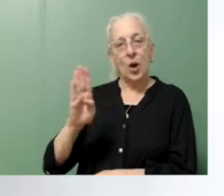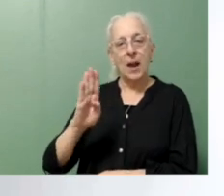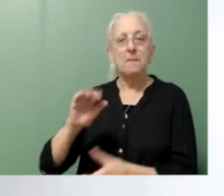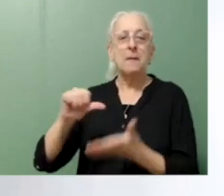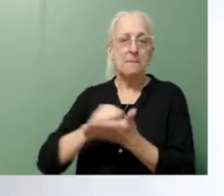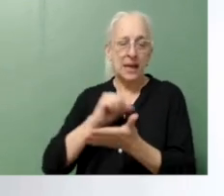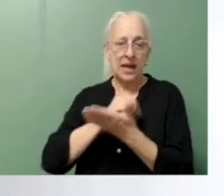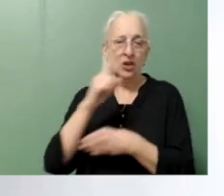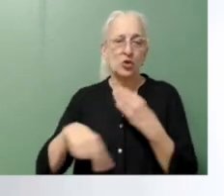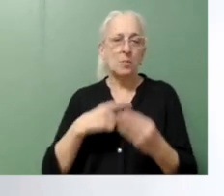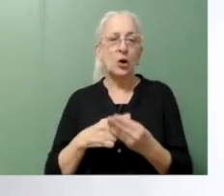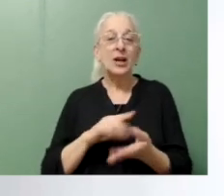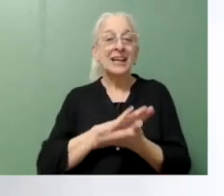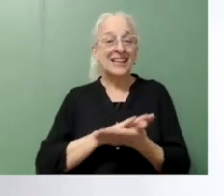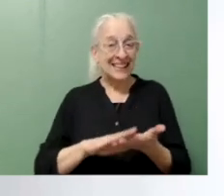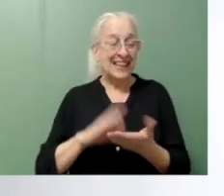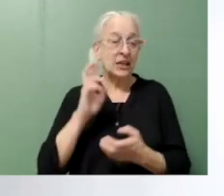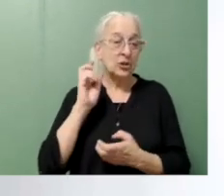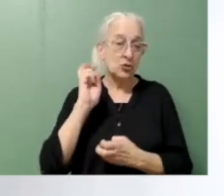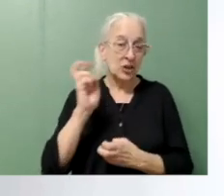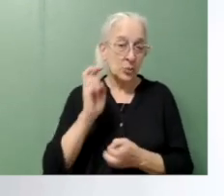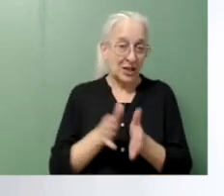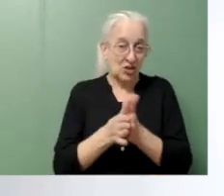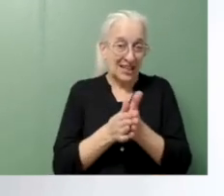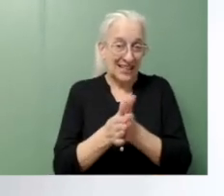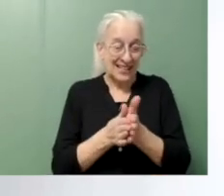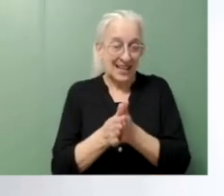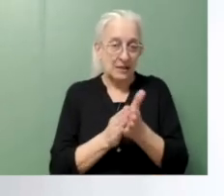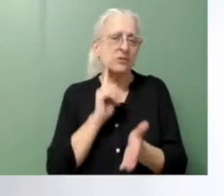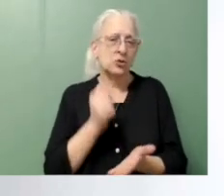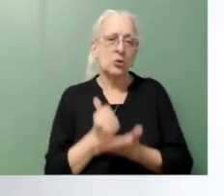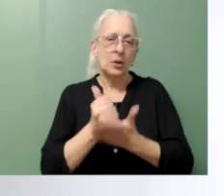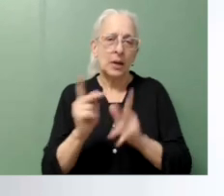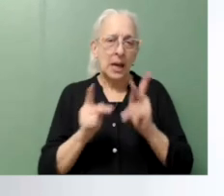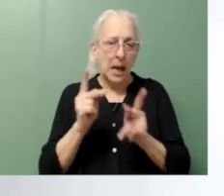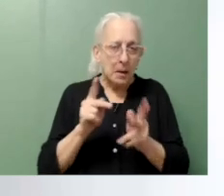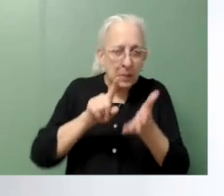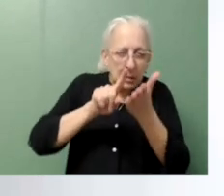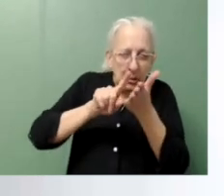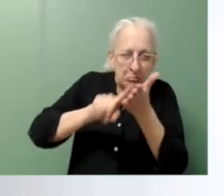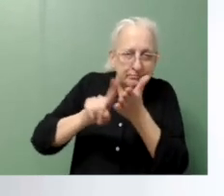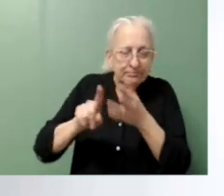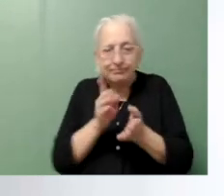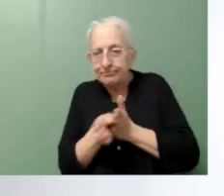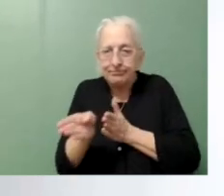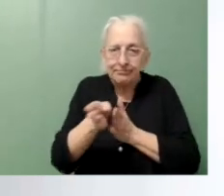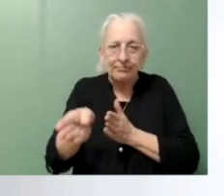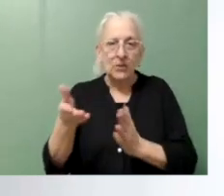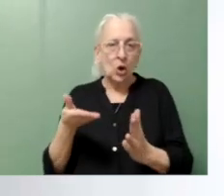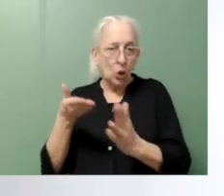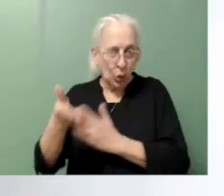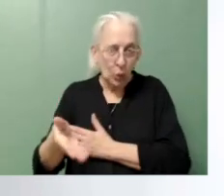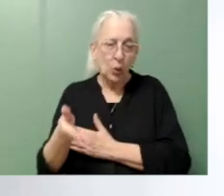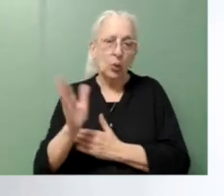help people better understand and navigate them and more easily find the information they're looking for, such as agendas.